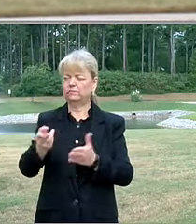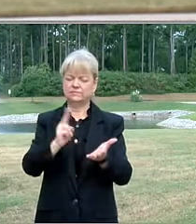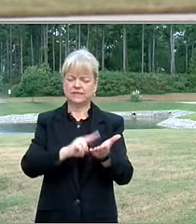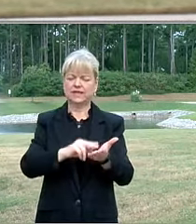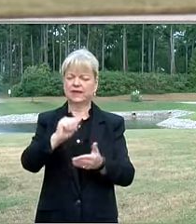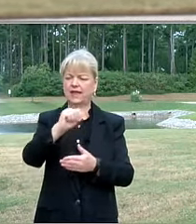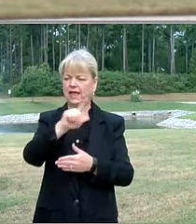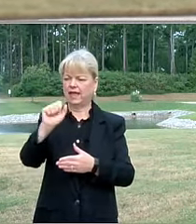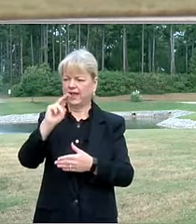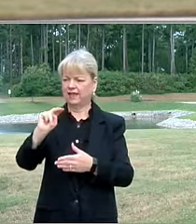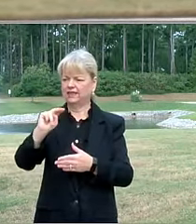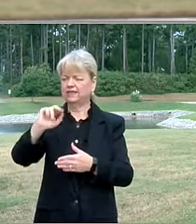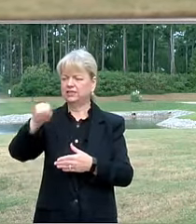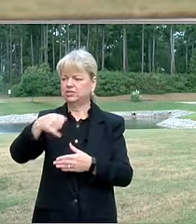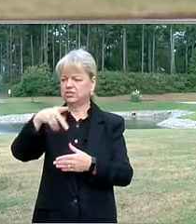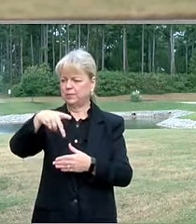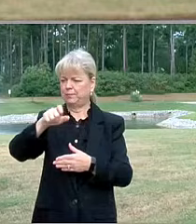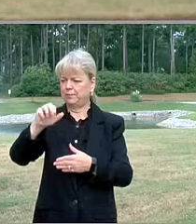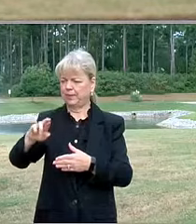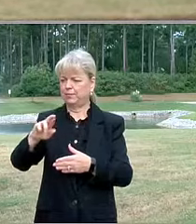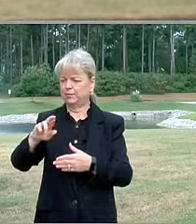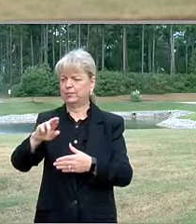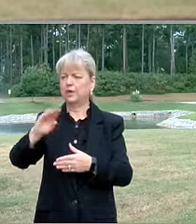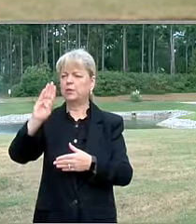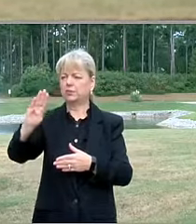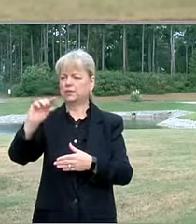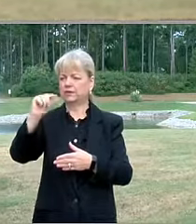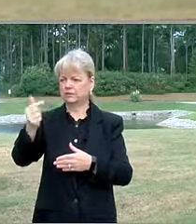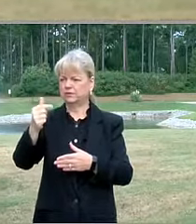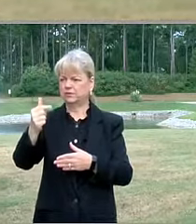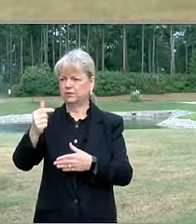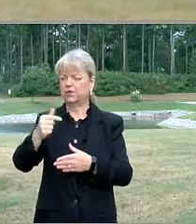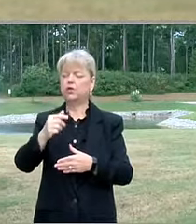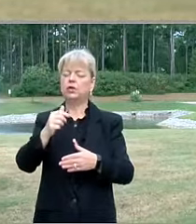Pepper, Brigadier General, United States Army, commanding.